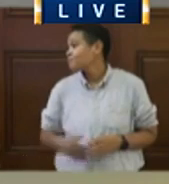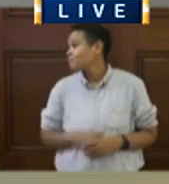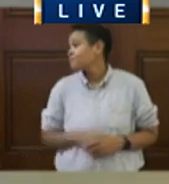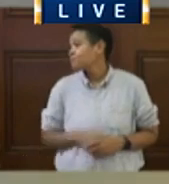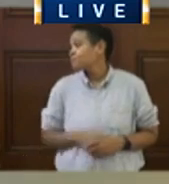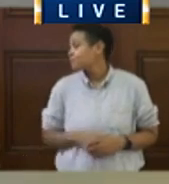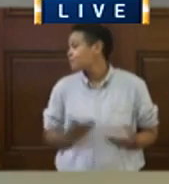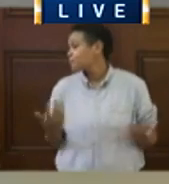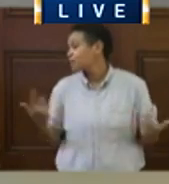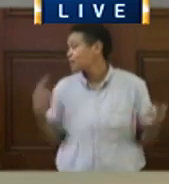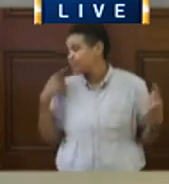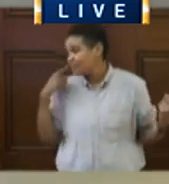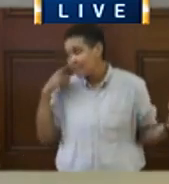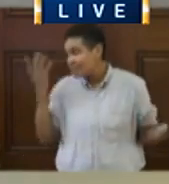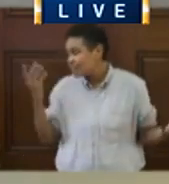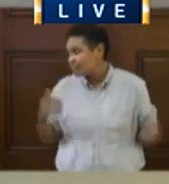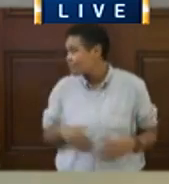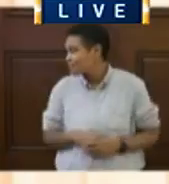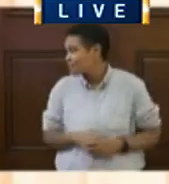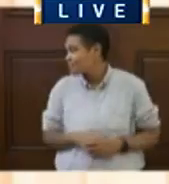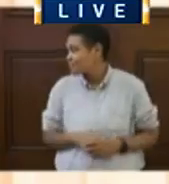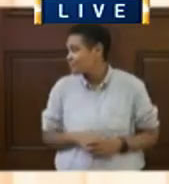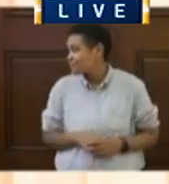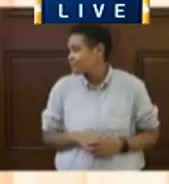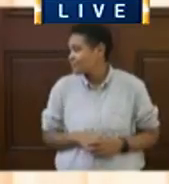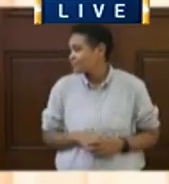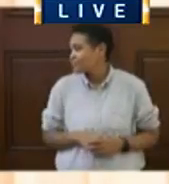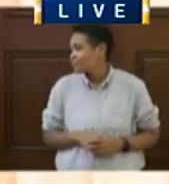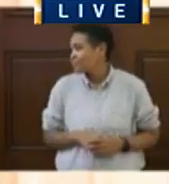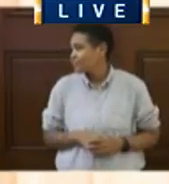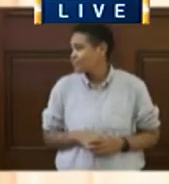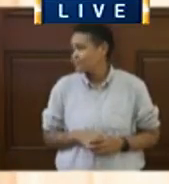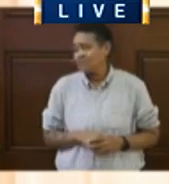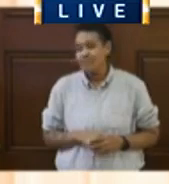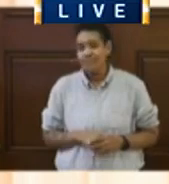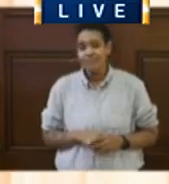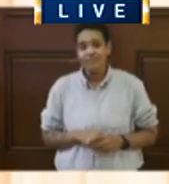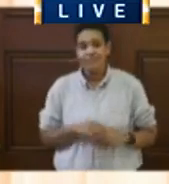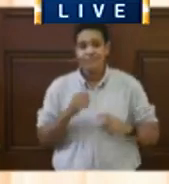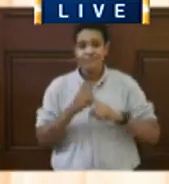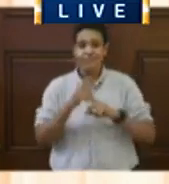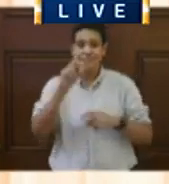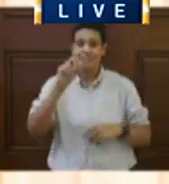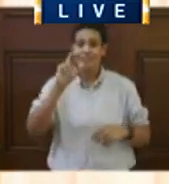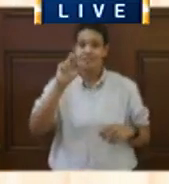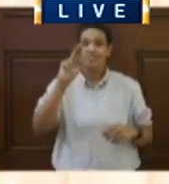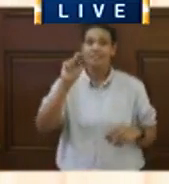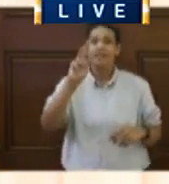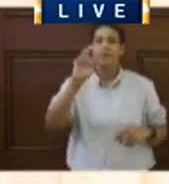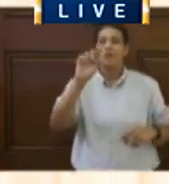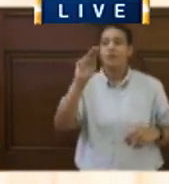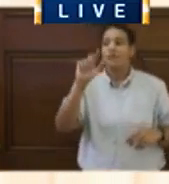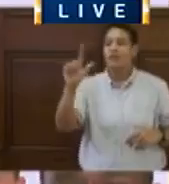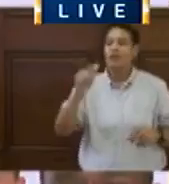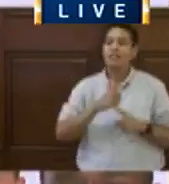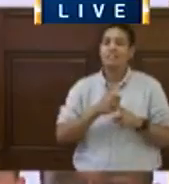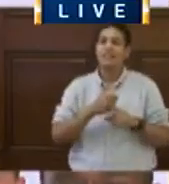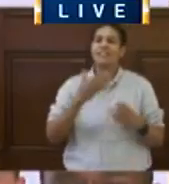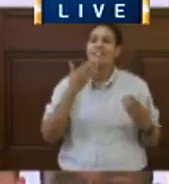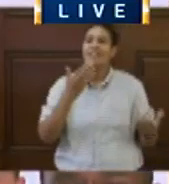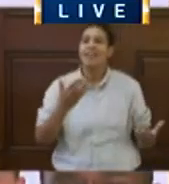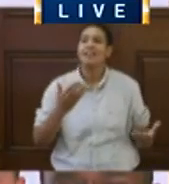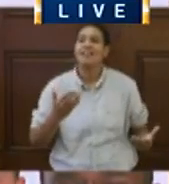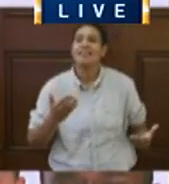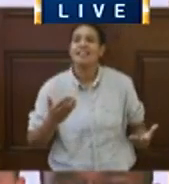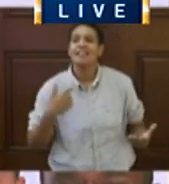All right. Thank you so much, Donovan Wignall there, joining the panel via Zoom. Thank you. Well, I think we've covered